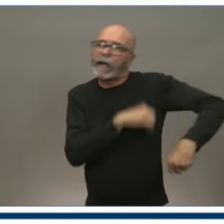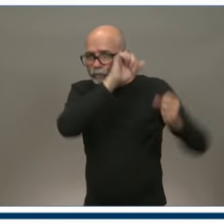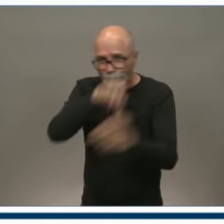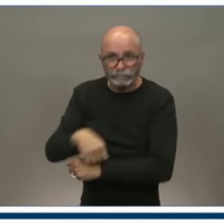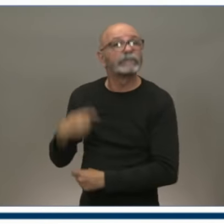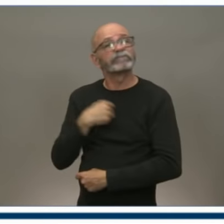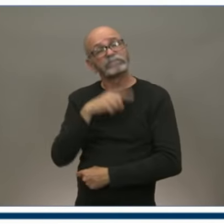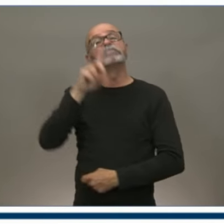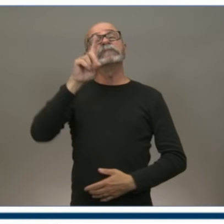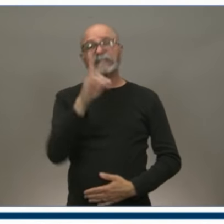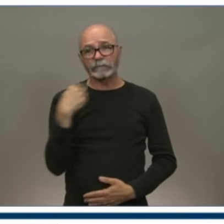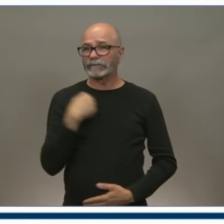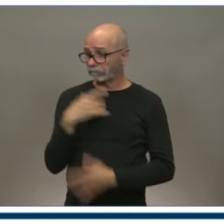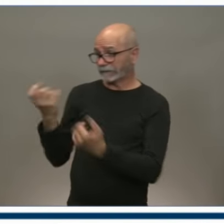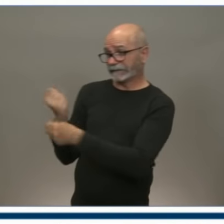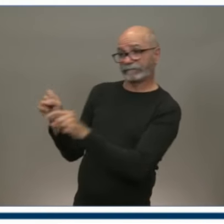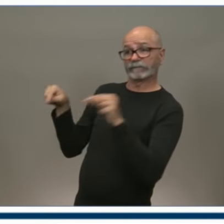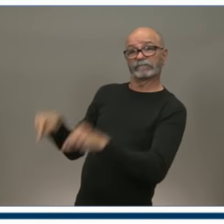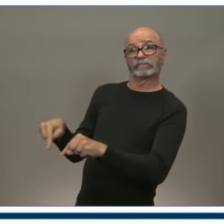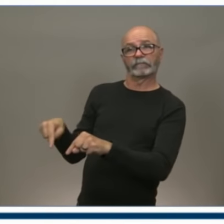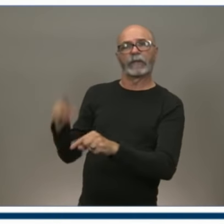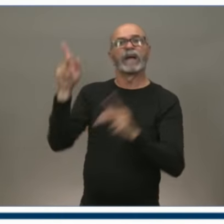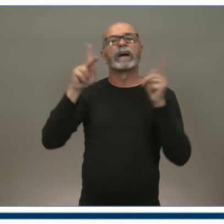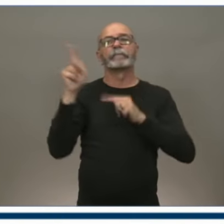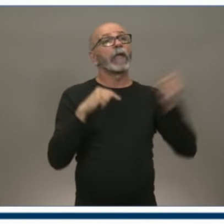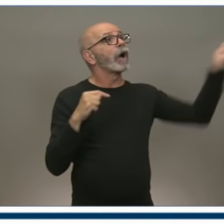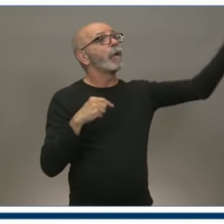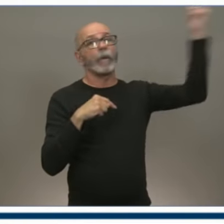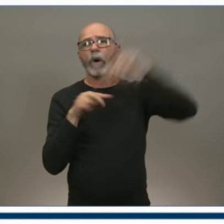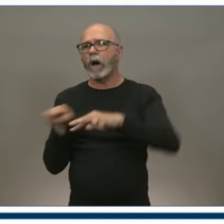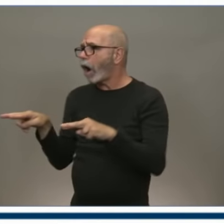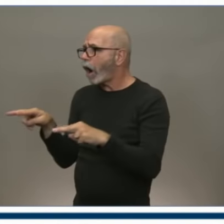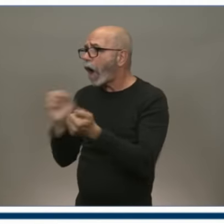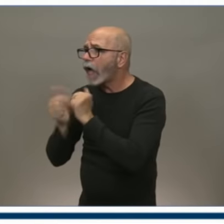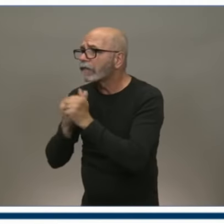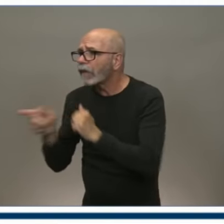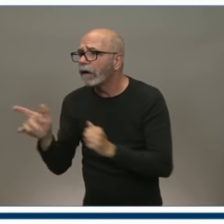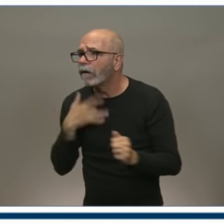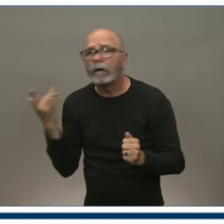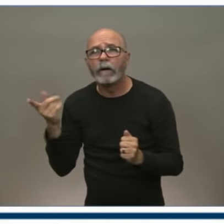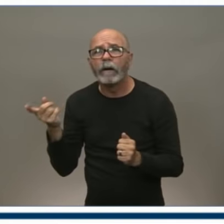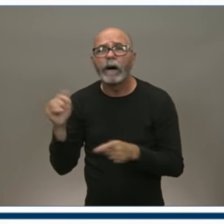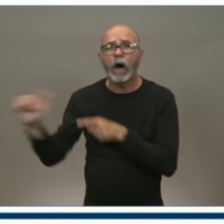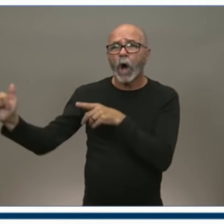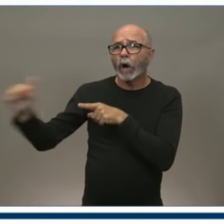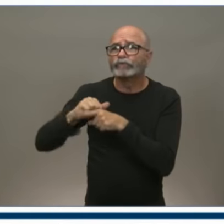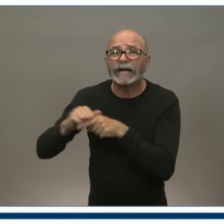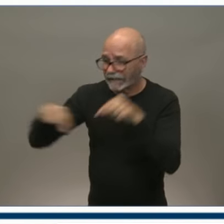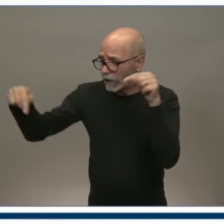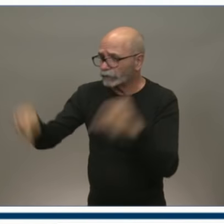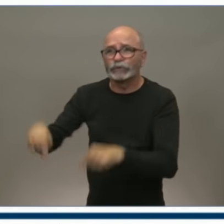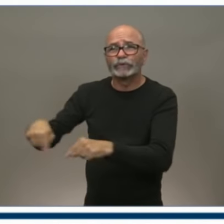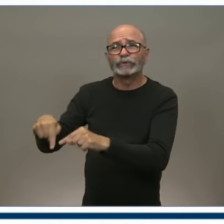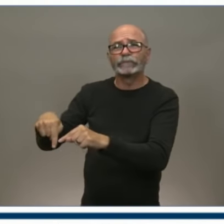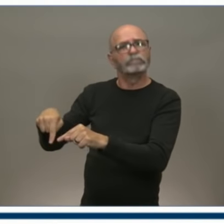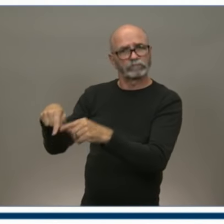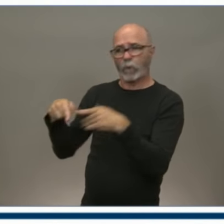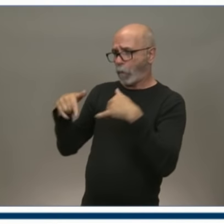as an optimal place for these elite athlete groups to come and train while maintaining